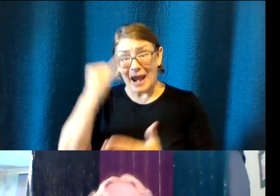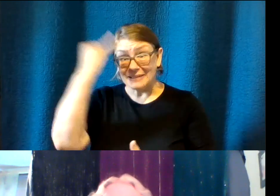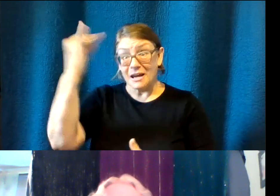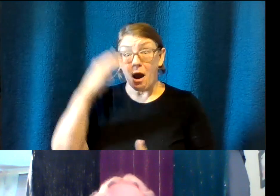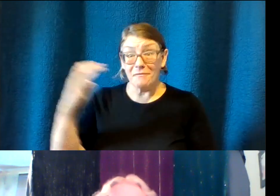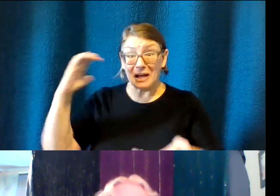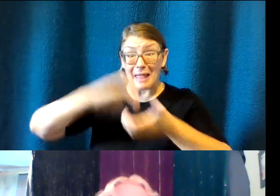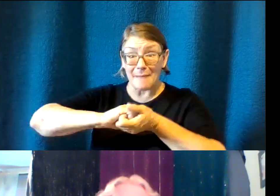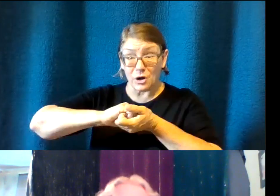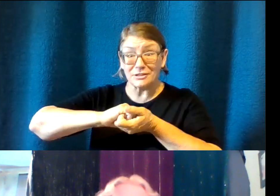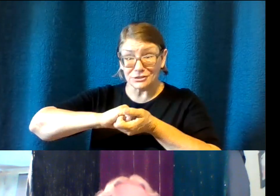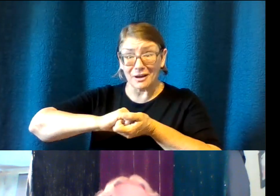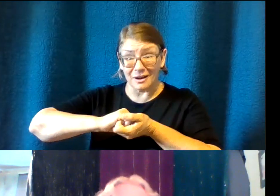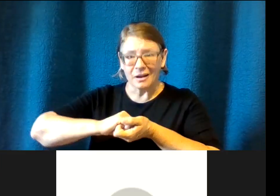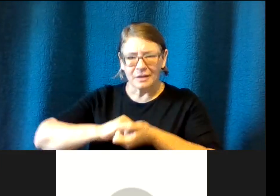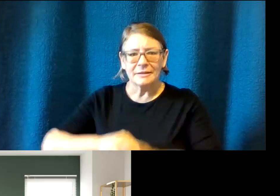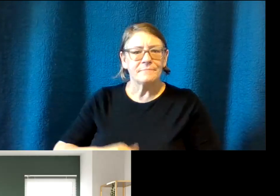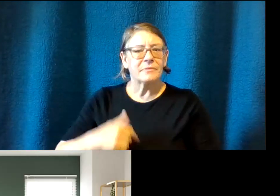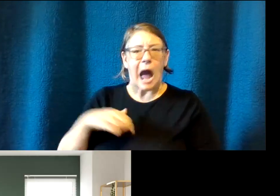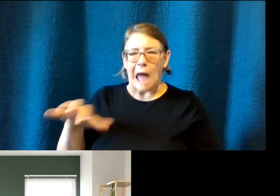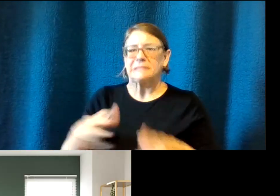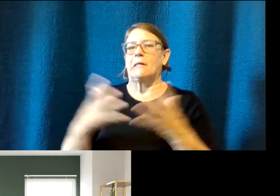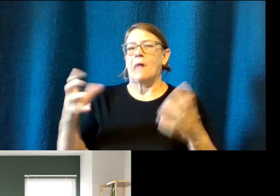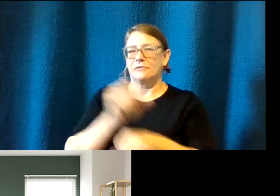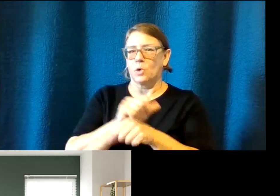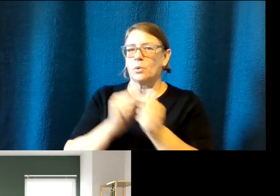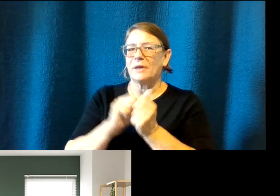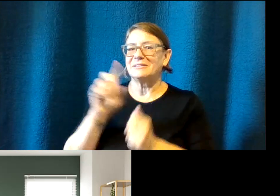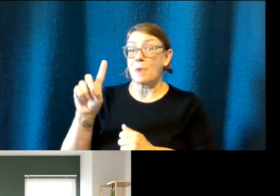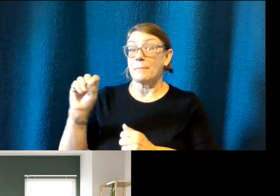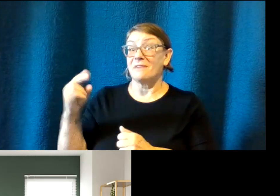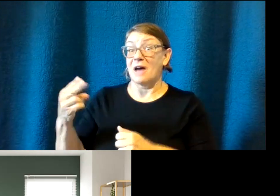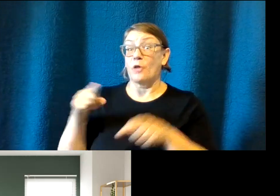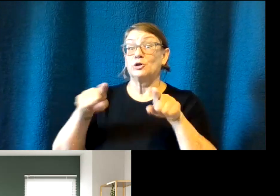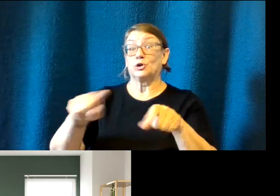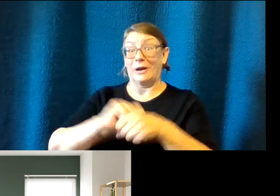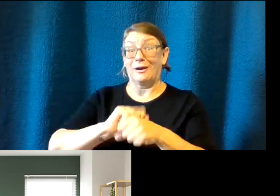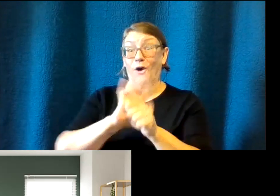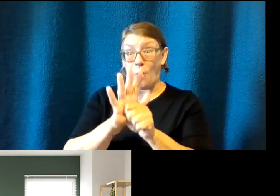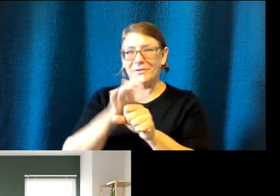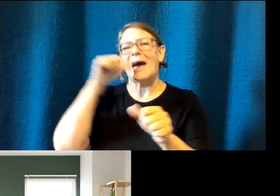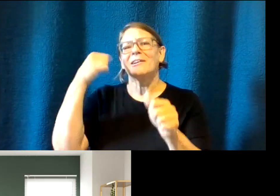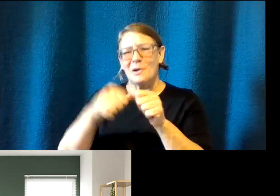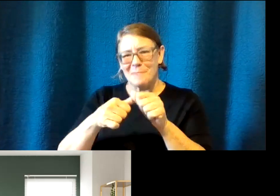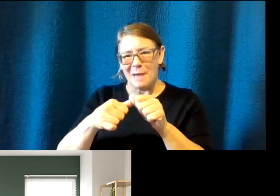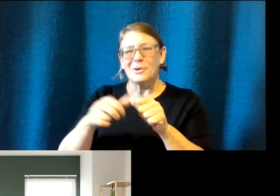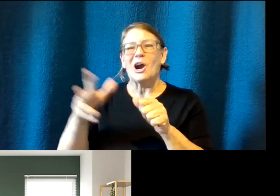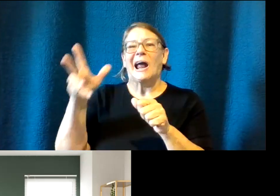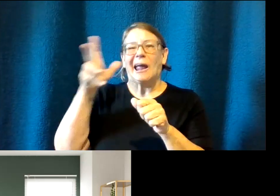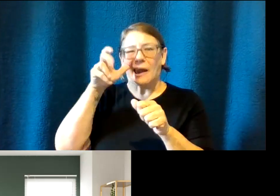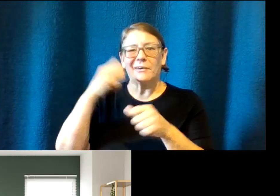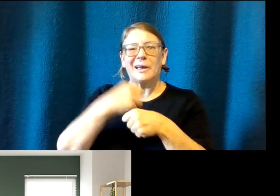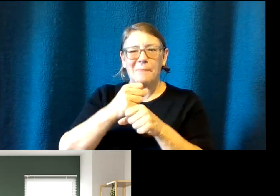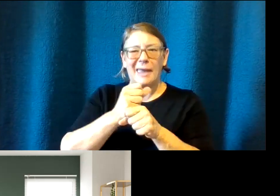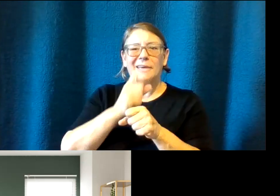collaboration. I did a lot of work with Department of Health during COVID, and I remember, the conversations around making sure that there were access. And so I